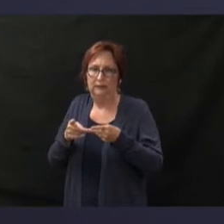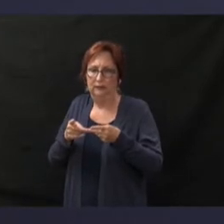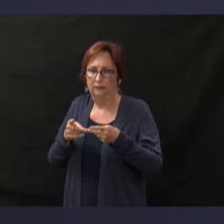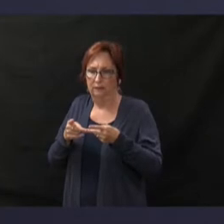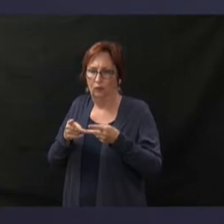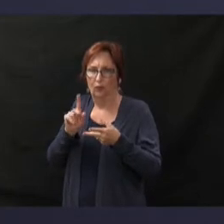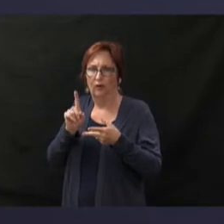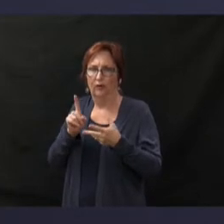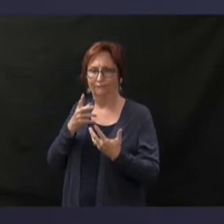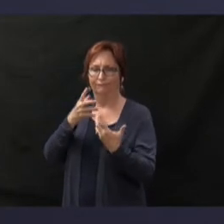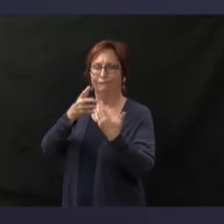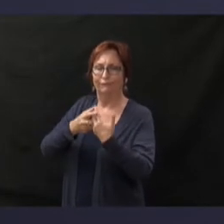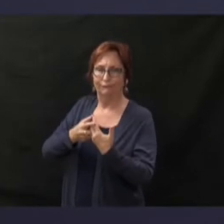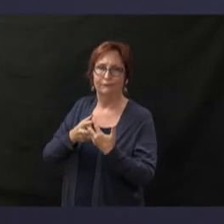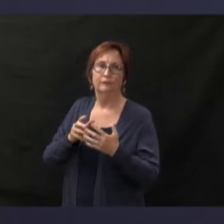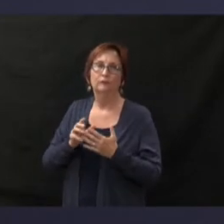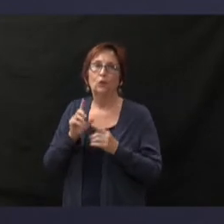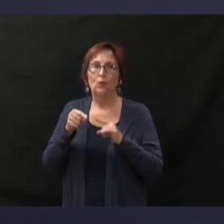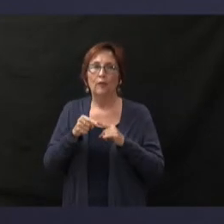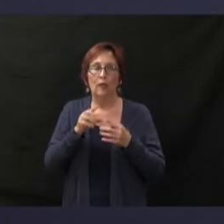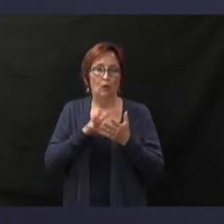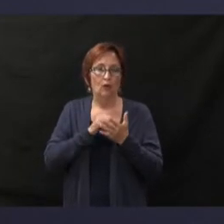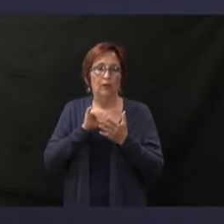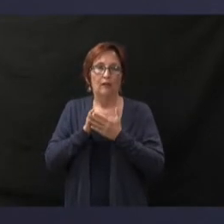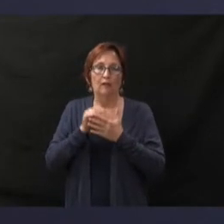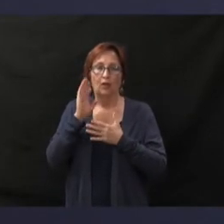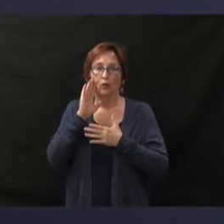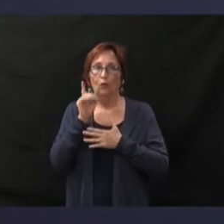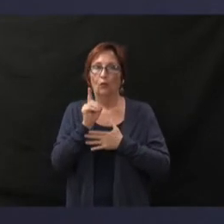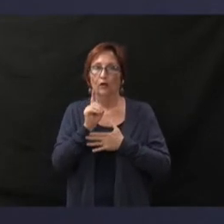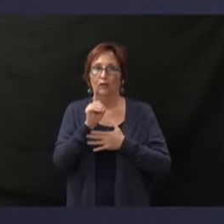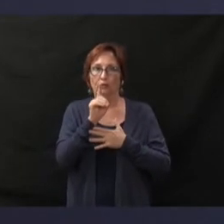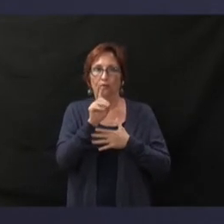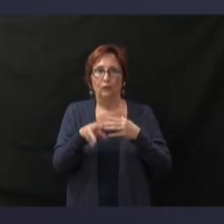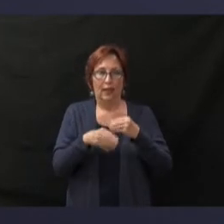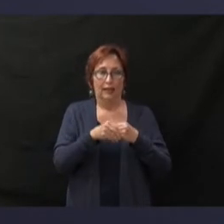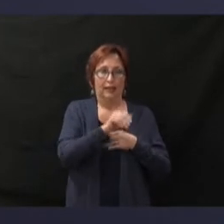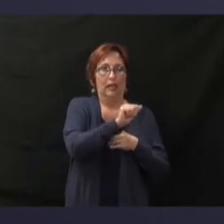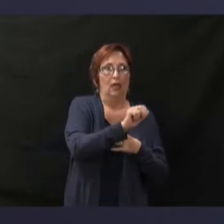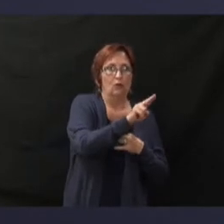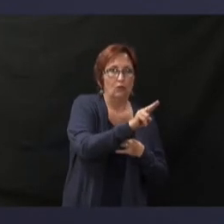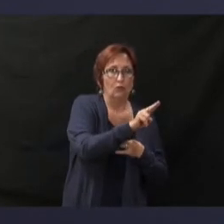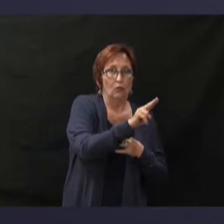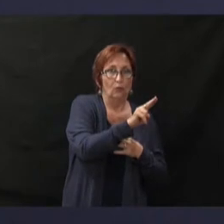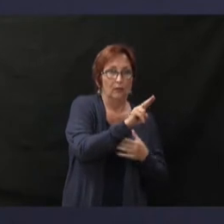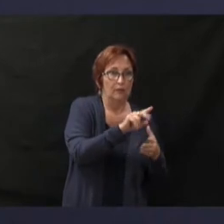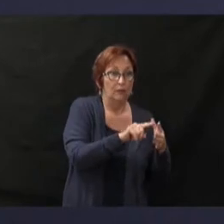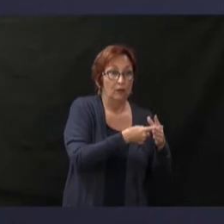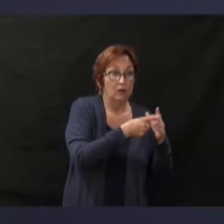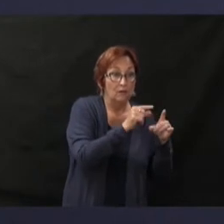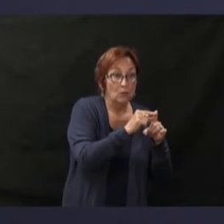are learning that, they know to put the AU, if it's at the beginning or middle.